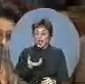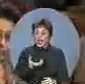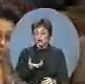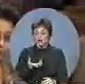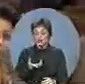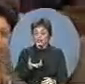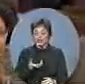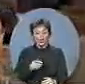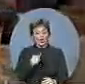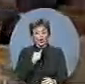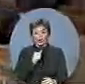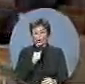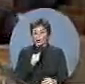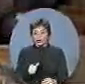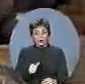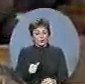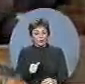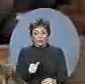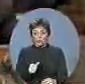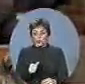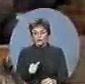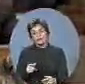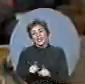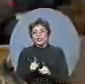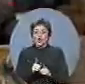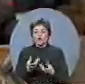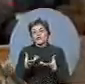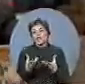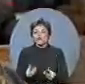slurring Mahar Arar.